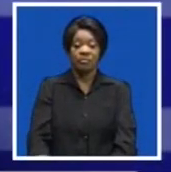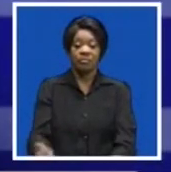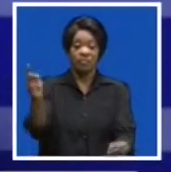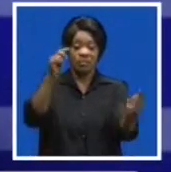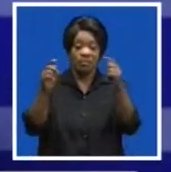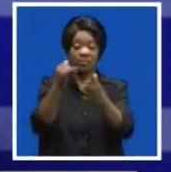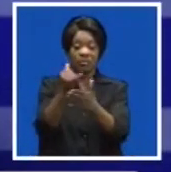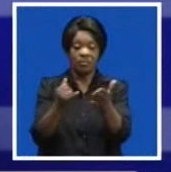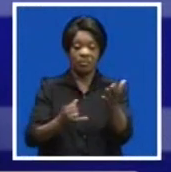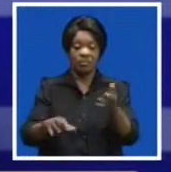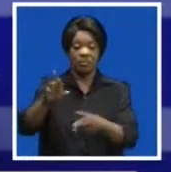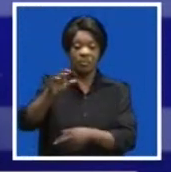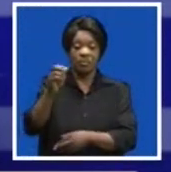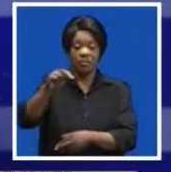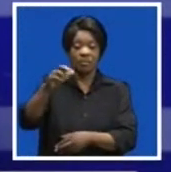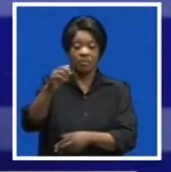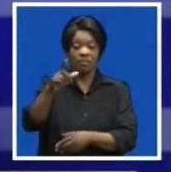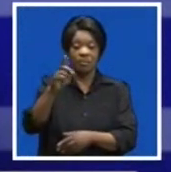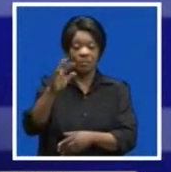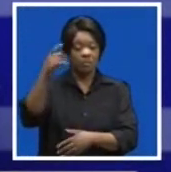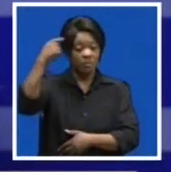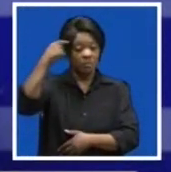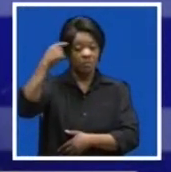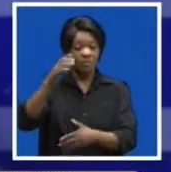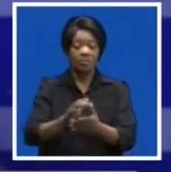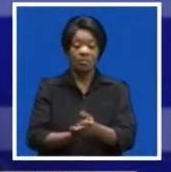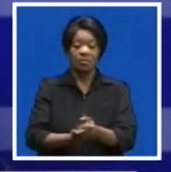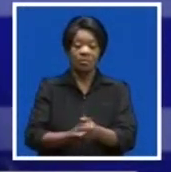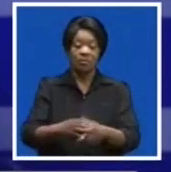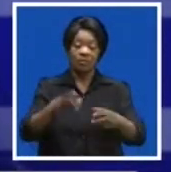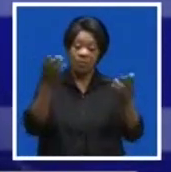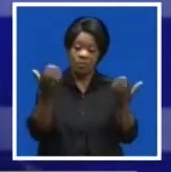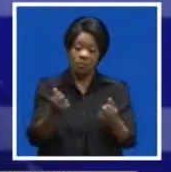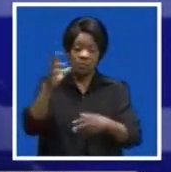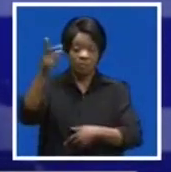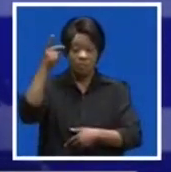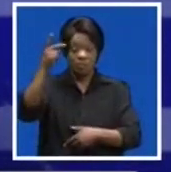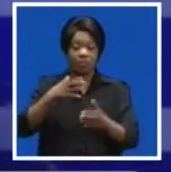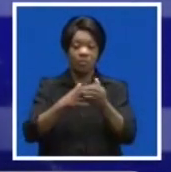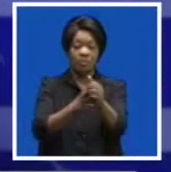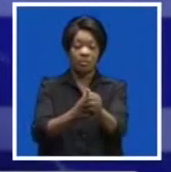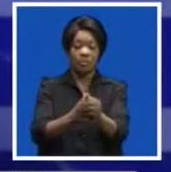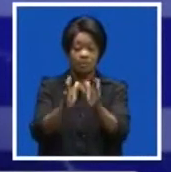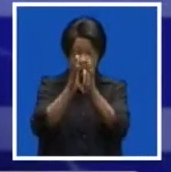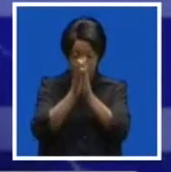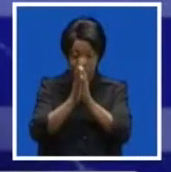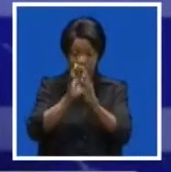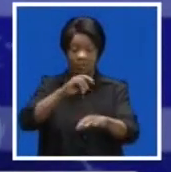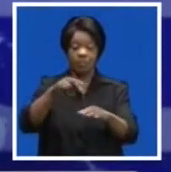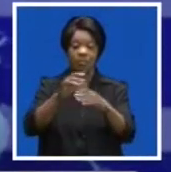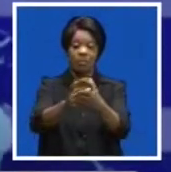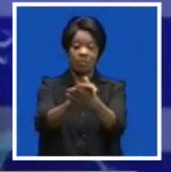Tourism and Arts Minister Ronald Chitotela says government will embrace the type of political leadership which promotes prayer and national